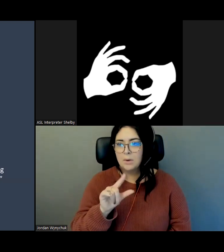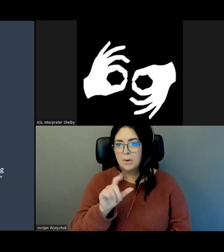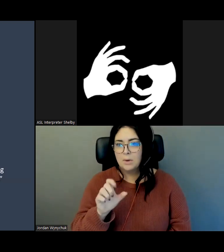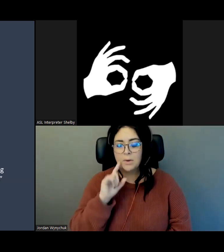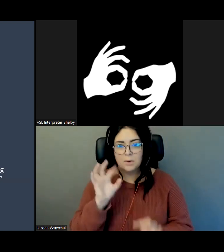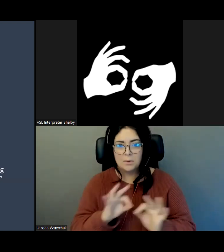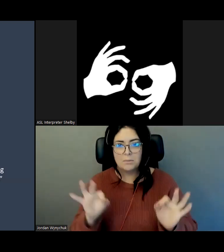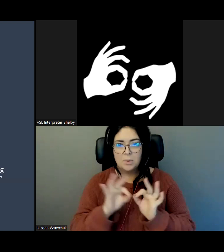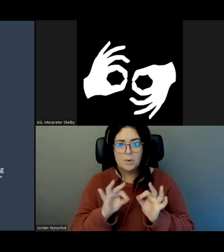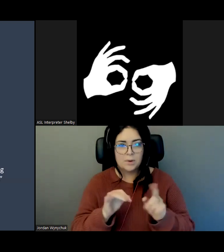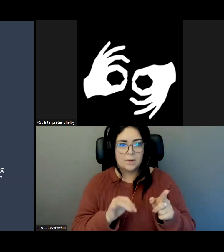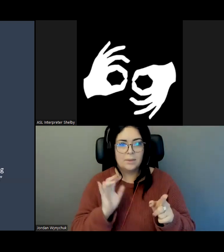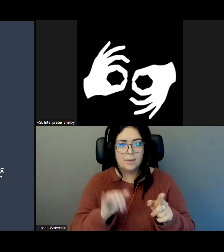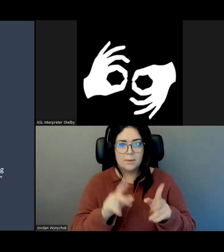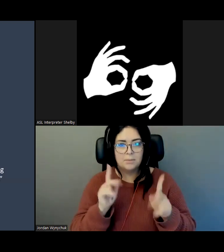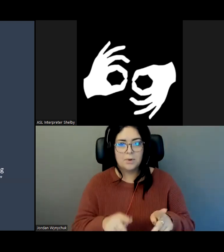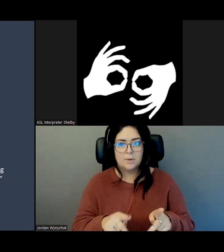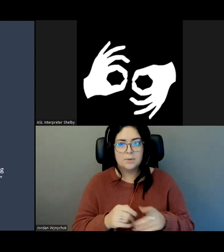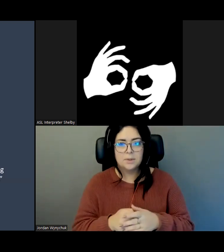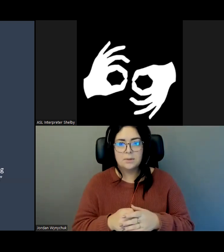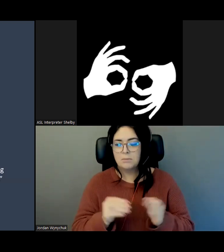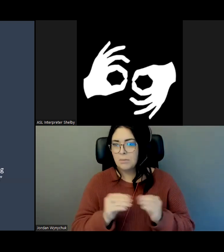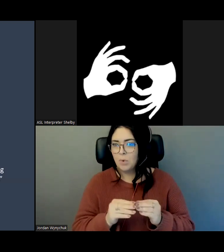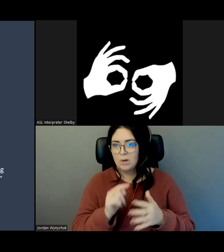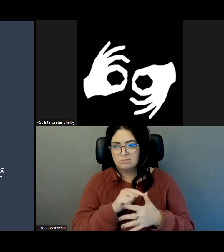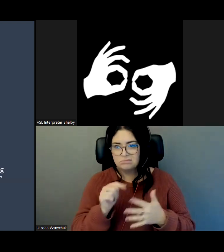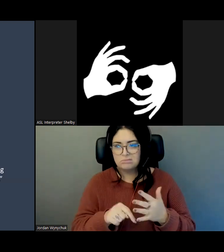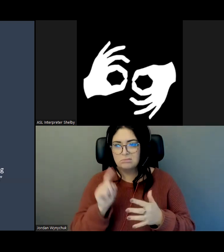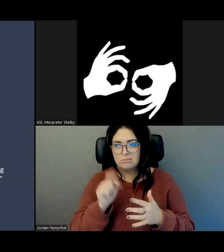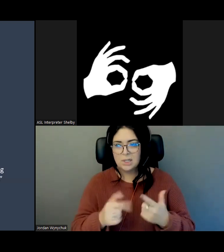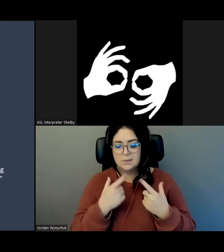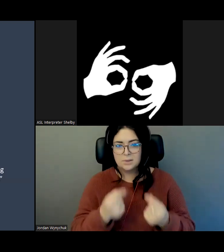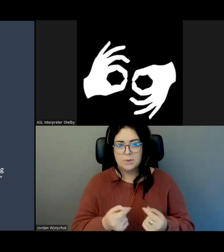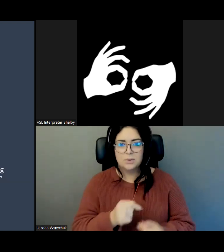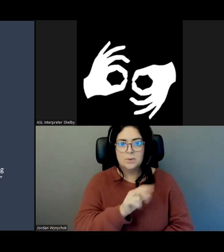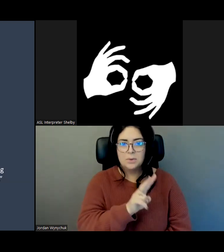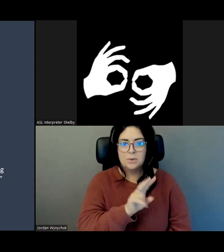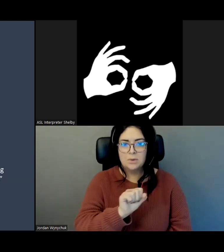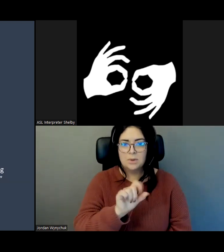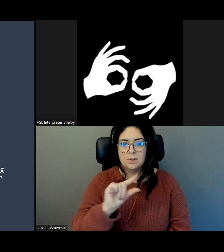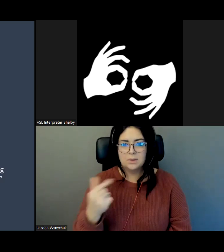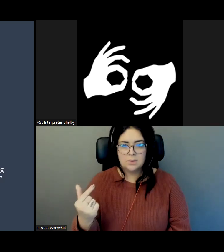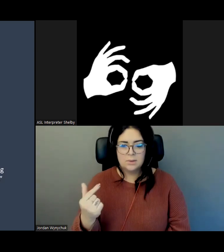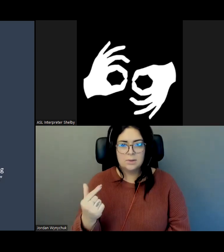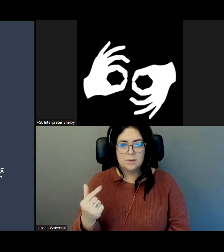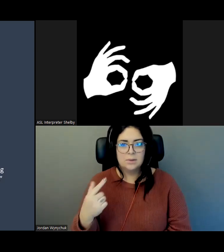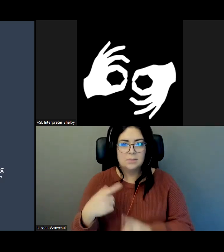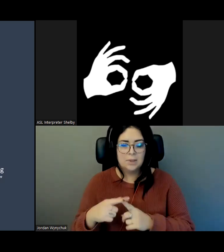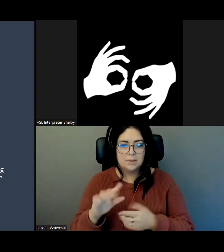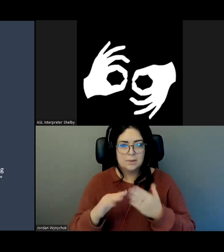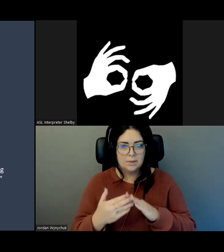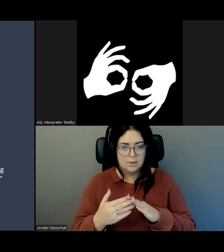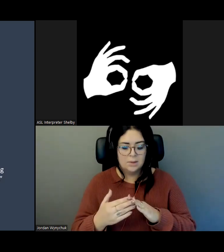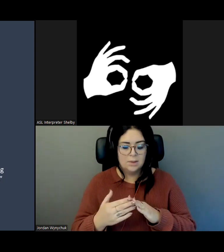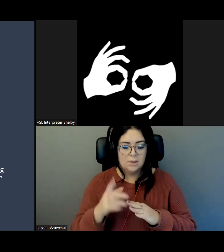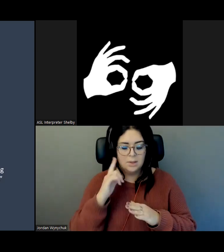now? This person said more tangible actions are needed to ensure the 2S LGBTQI plus community of NL is heard,